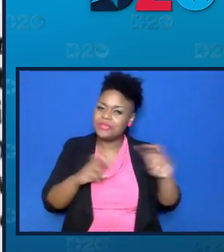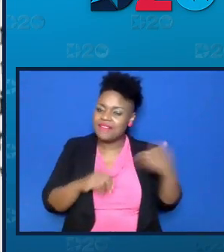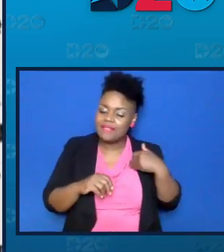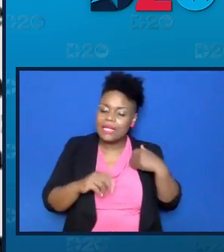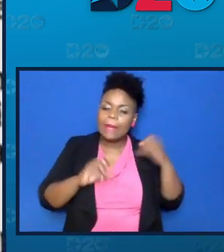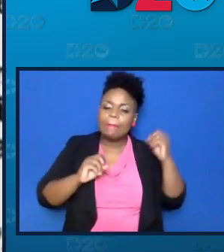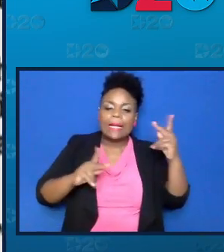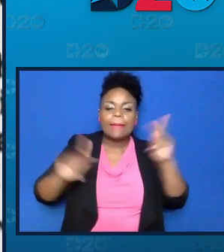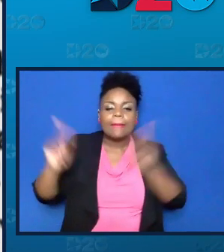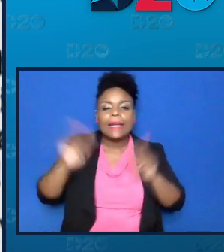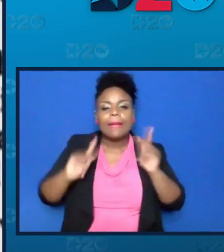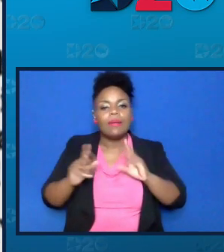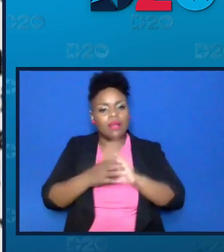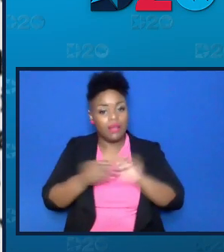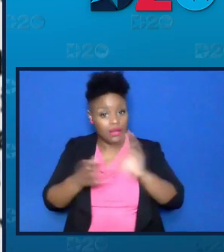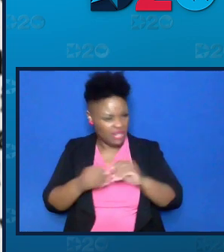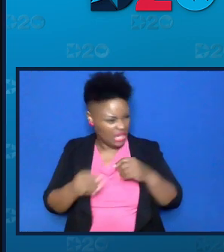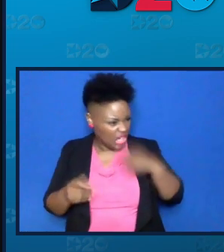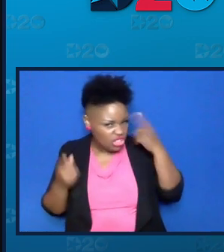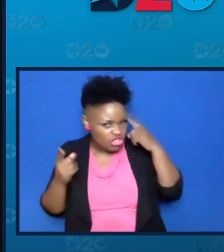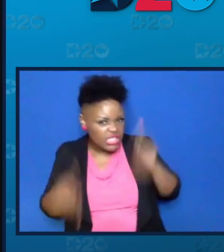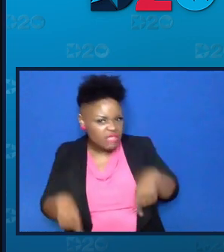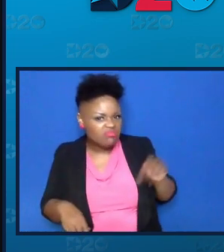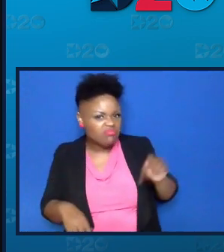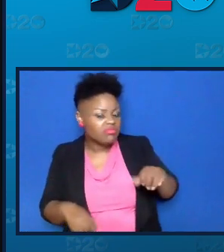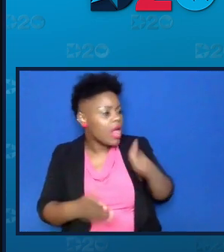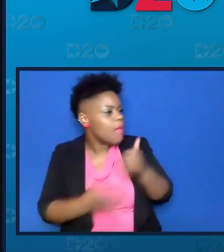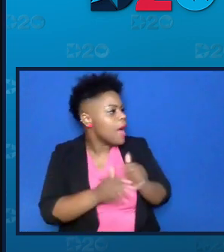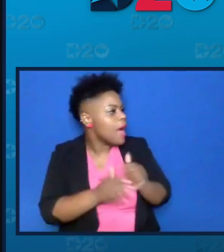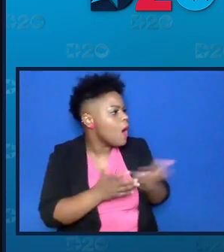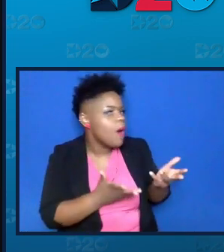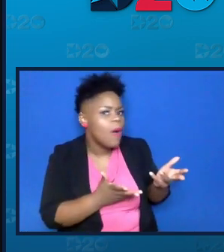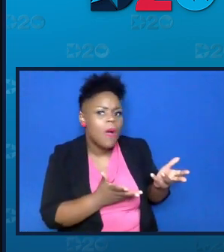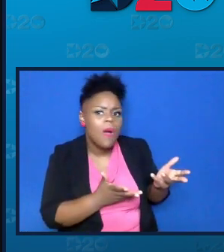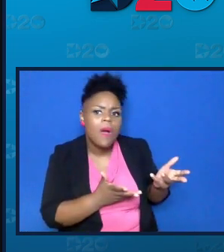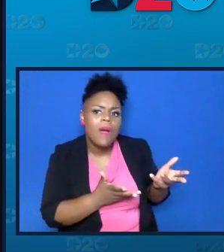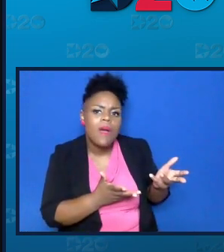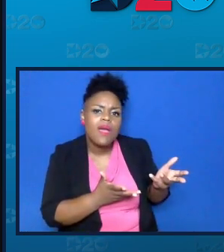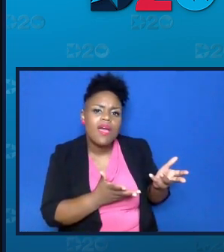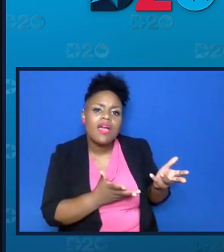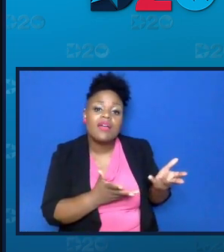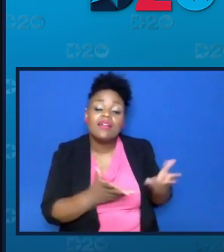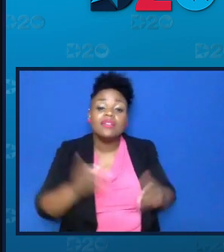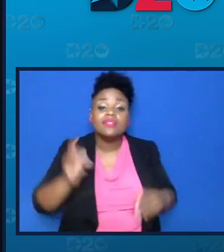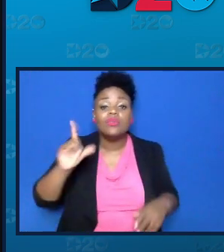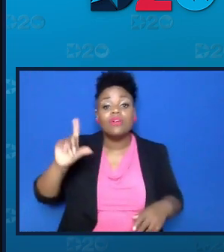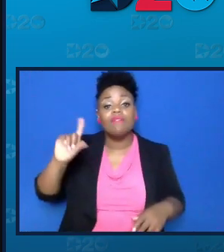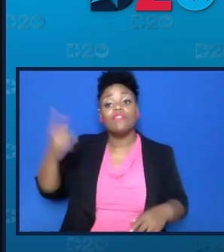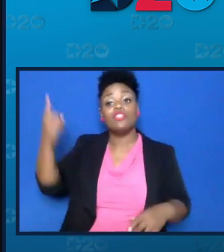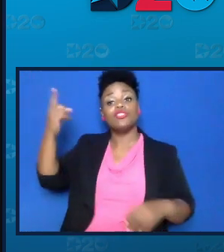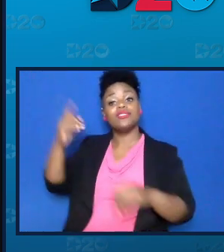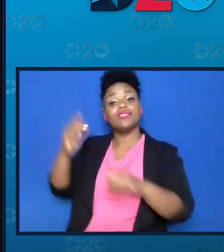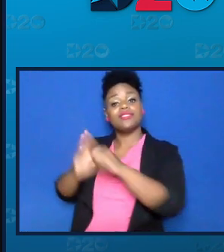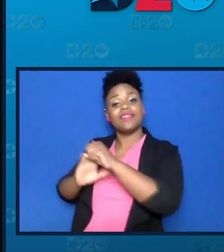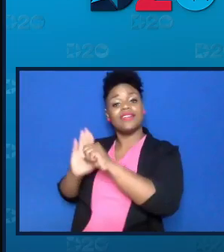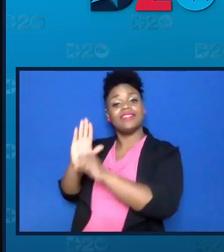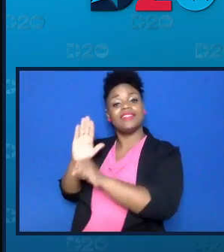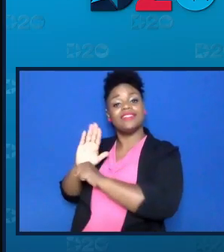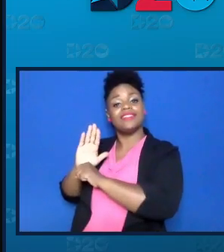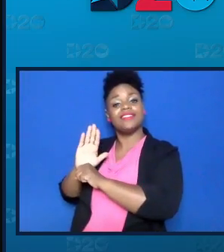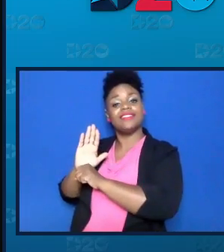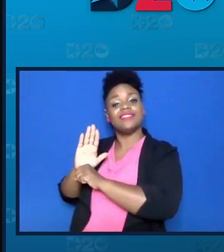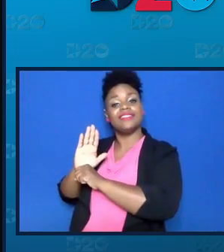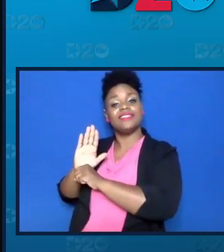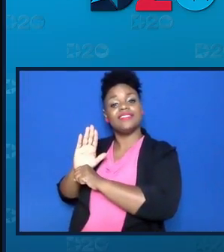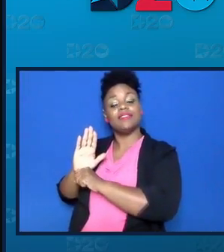doing, is, you know, what can I do to help? Delaware is the first state. J. Caleb Boggs, who is the incumbent Republican, being challenged by